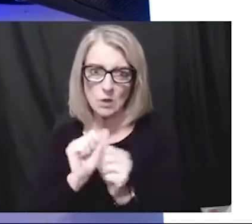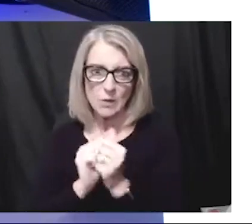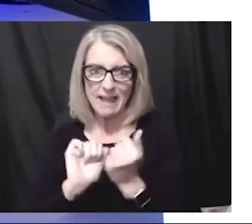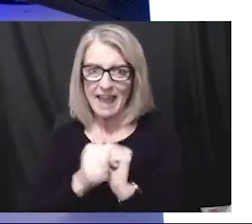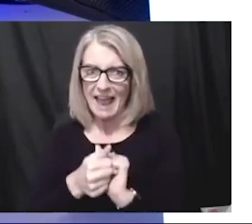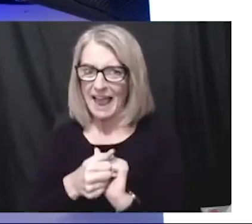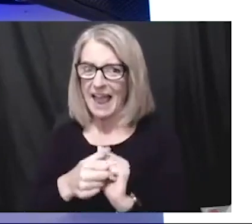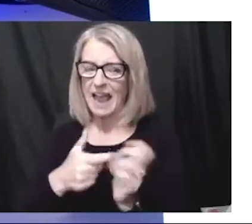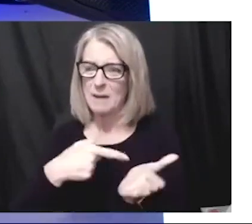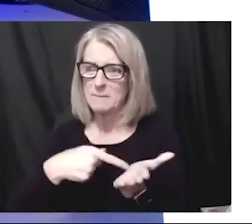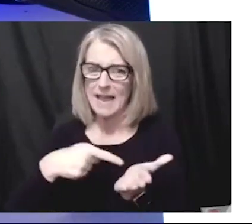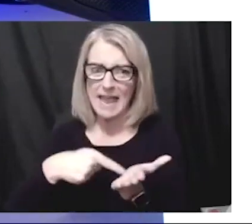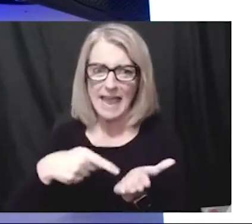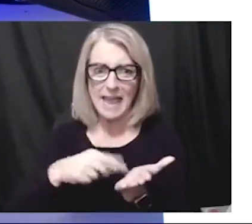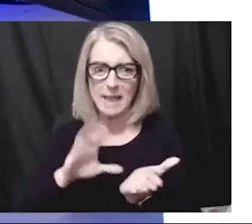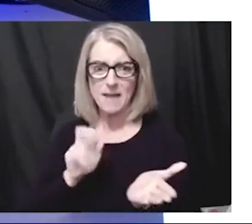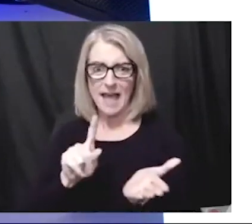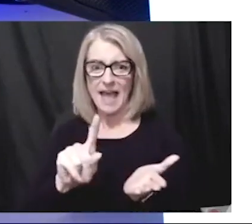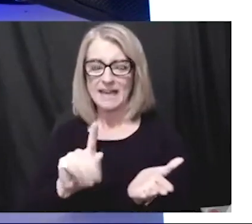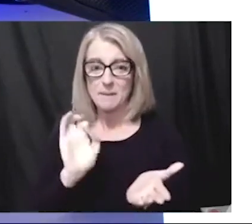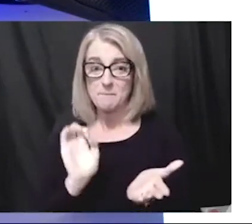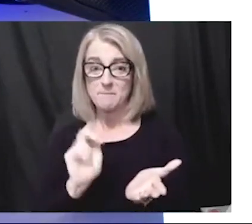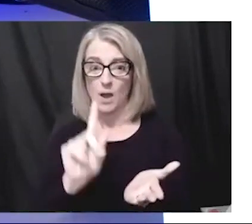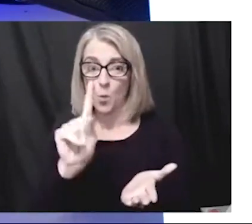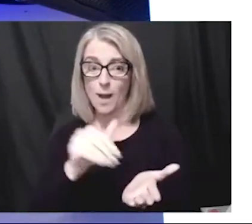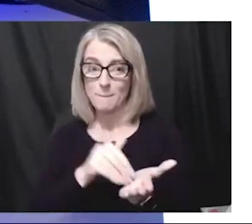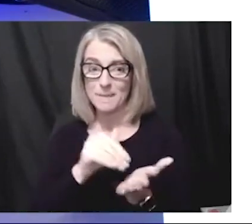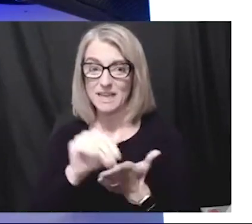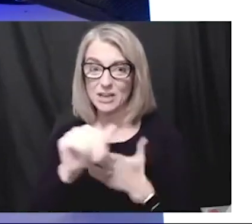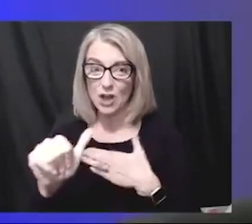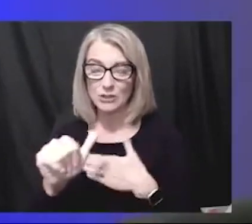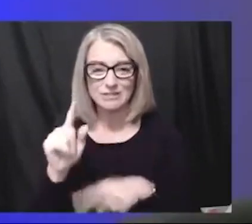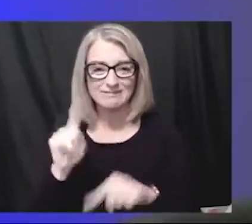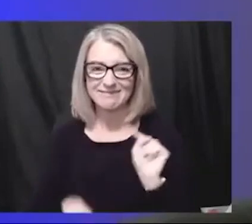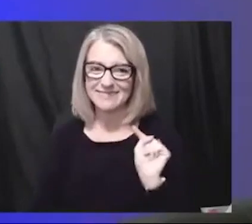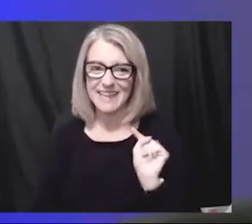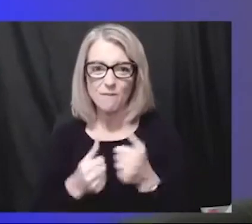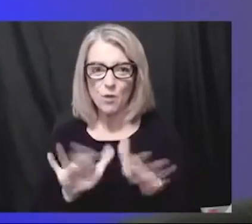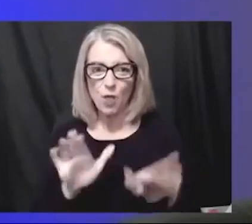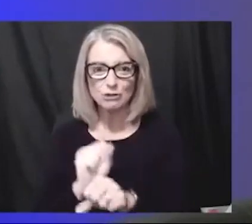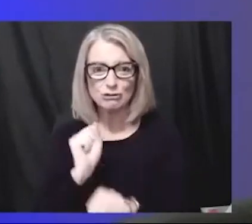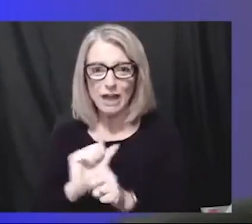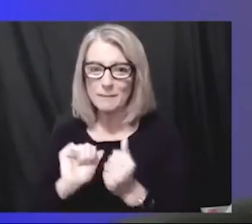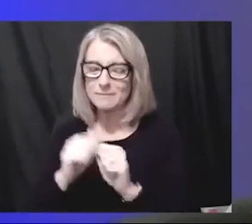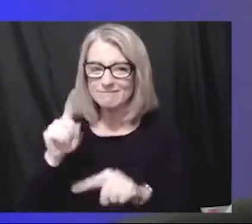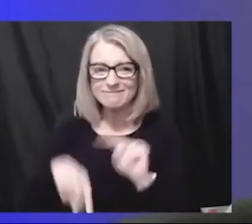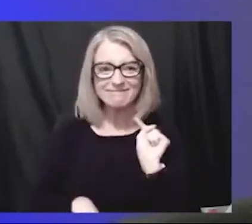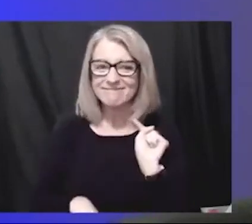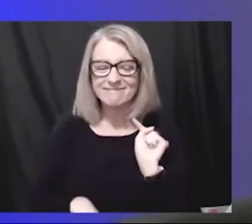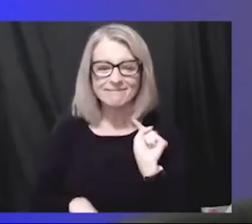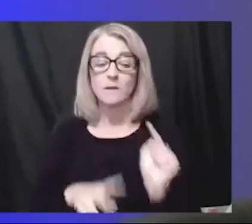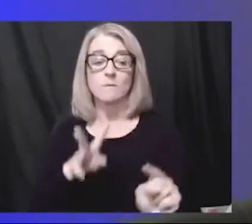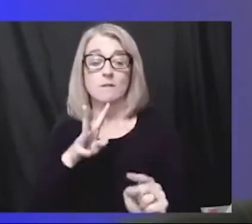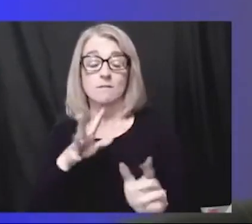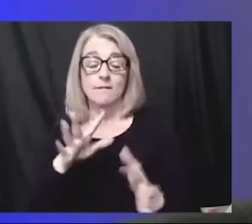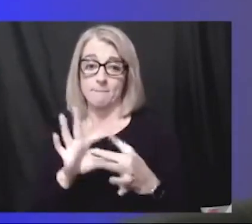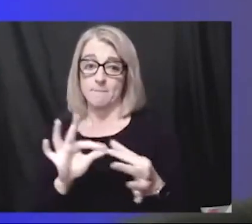they're covering. So if it's related to that, that's usually covered without cost to the patient, and that includes those covered by